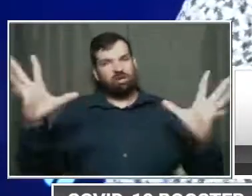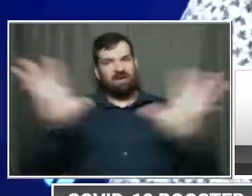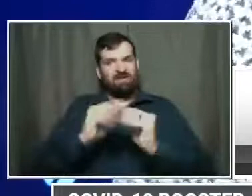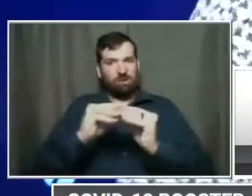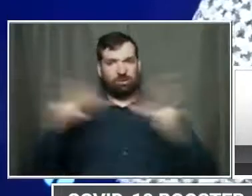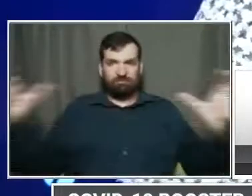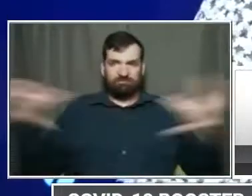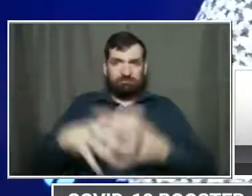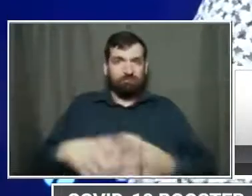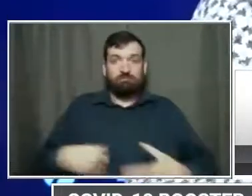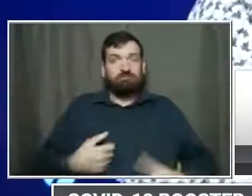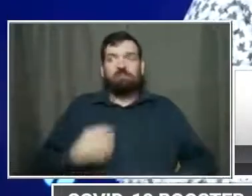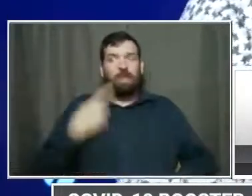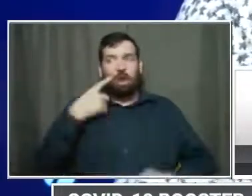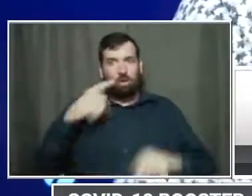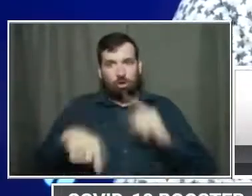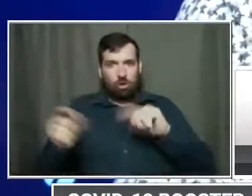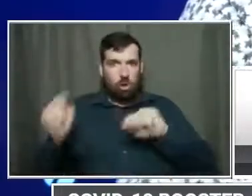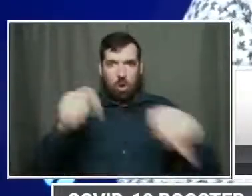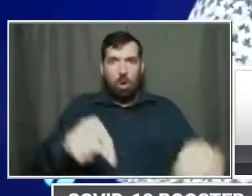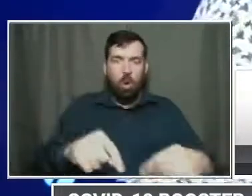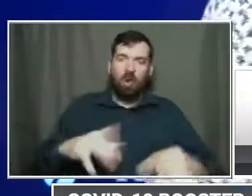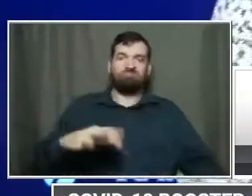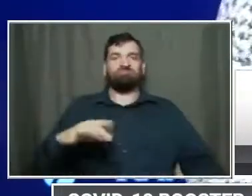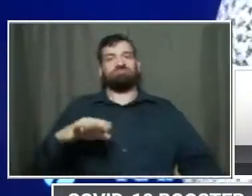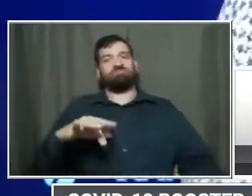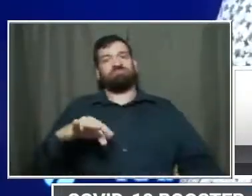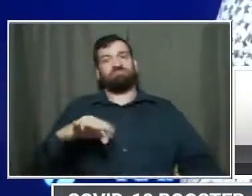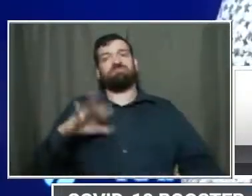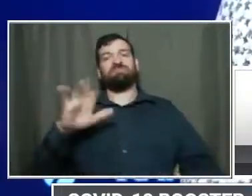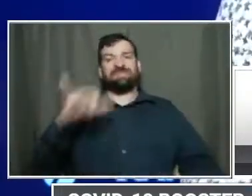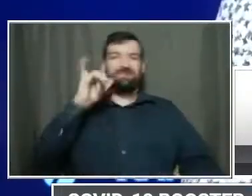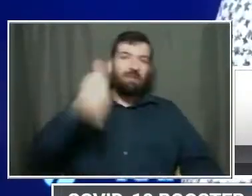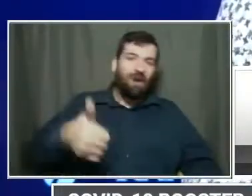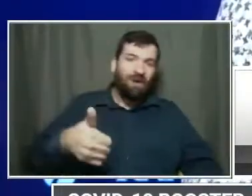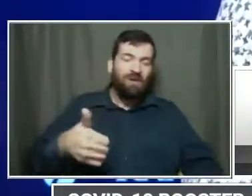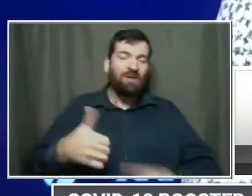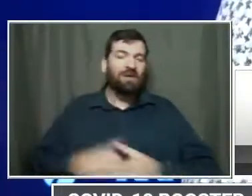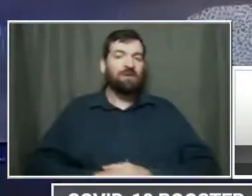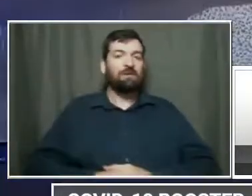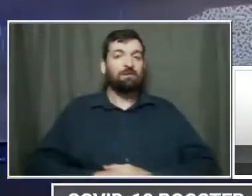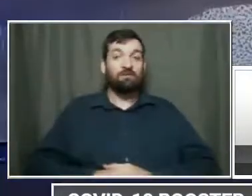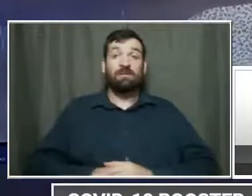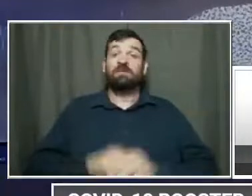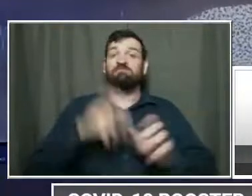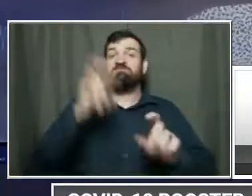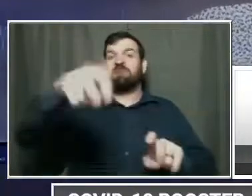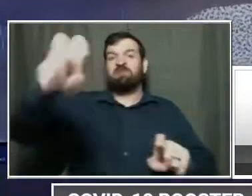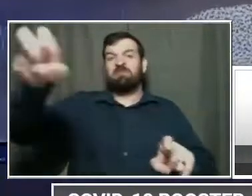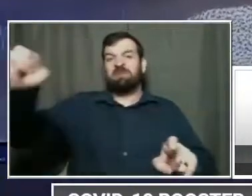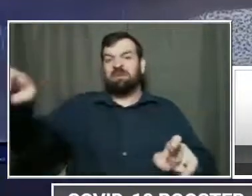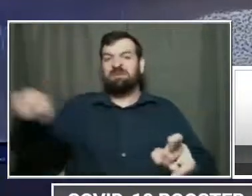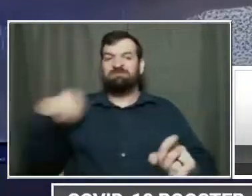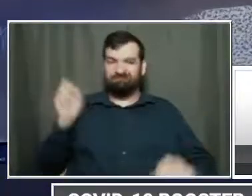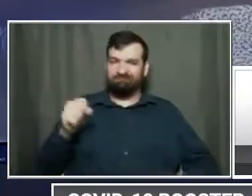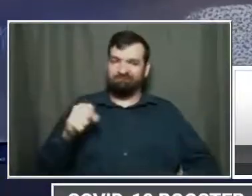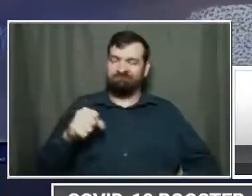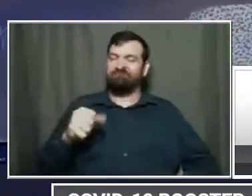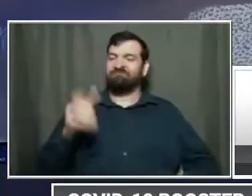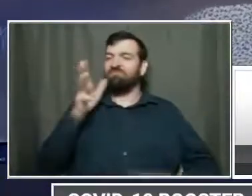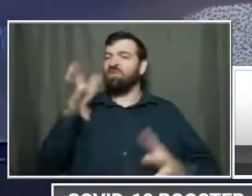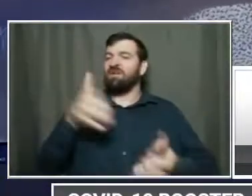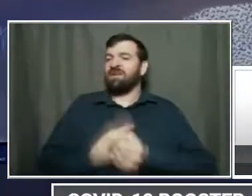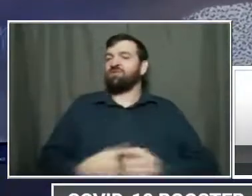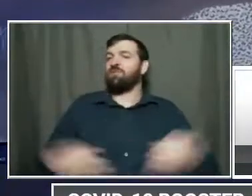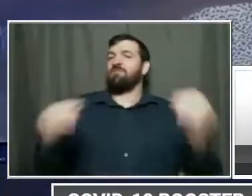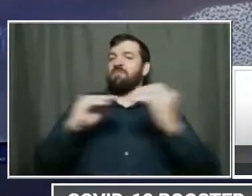gonna be able to make that, and so I got to come be with you. I get to go to that tomorrow. You're making the rounds. Making the rounds. So we're going to catch up a little bit more on what you've been